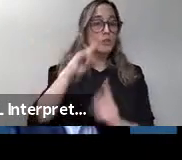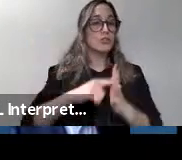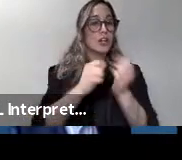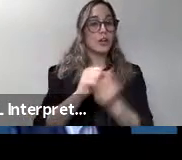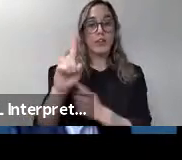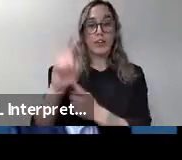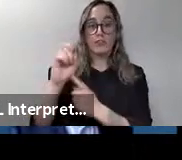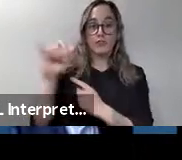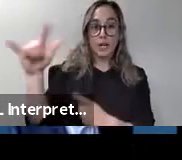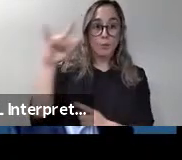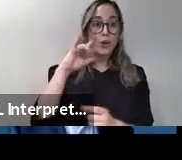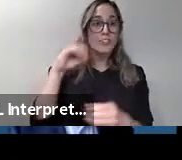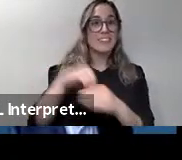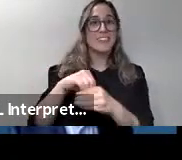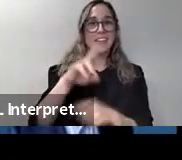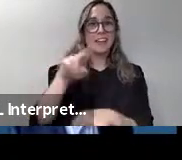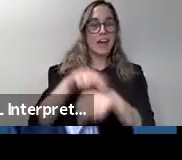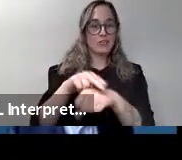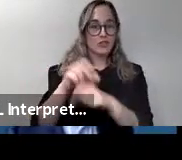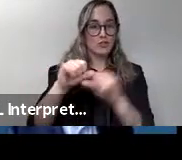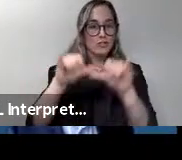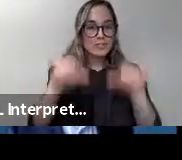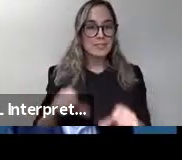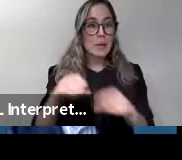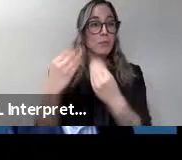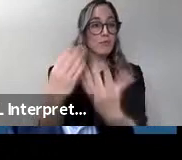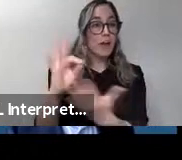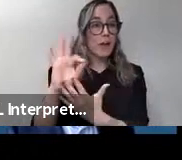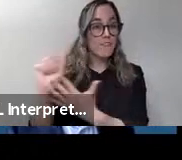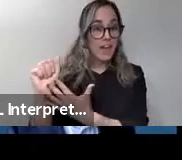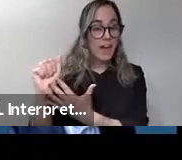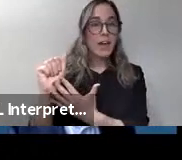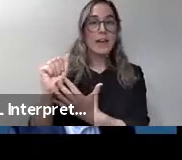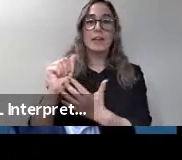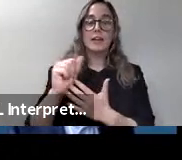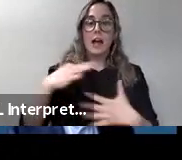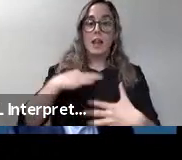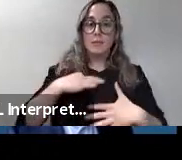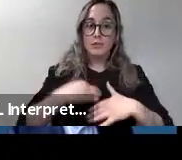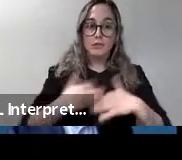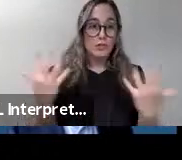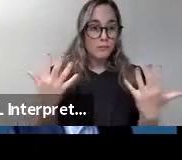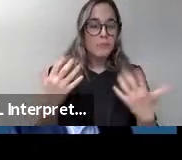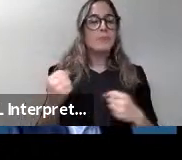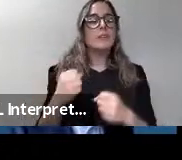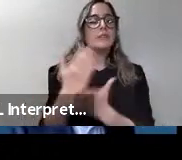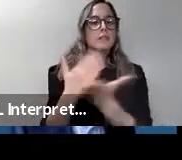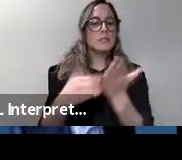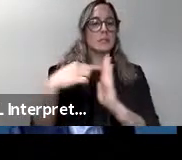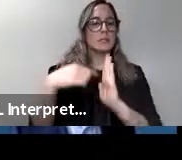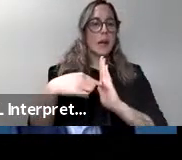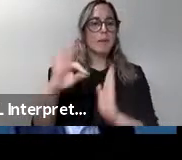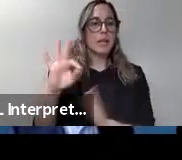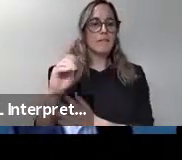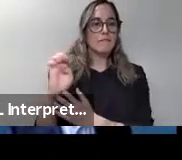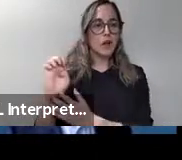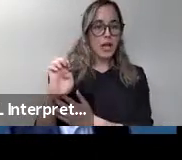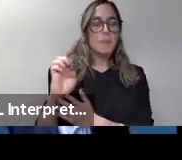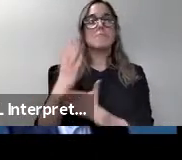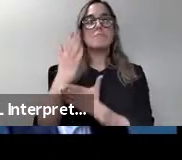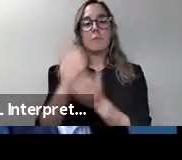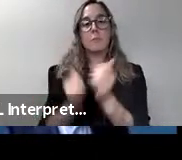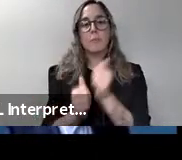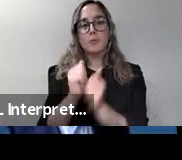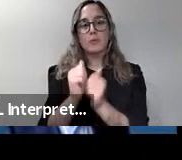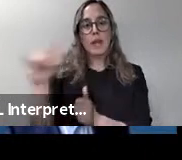national airspace system provided by the FAA, eligibility criteria were established to define a sampling frame consisting of airports in the